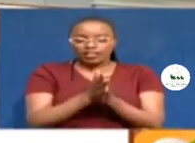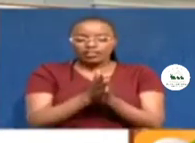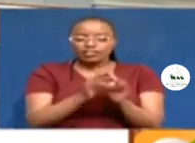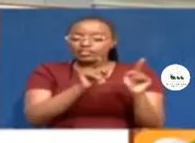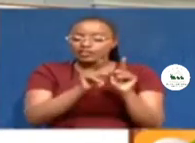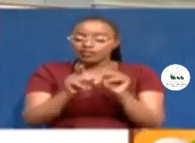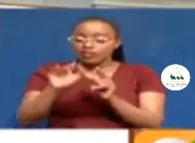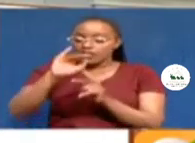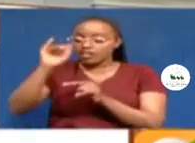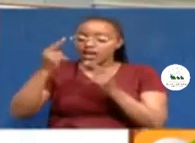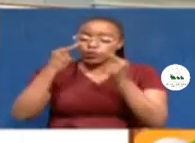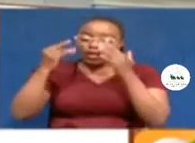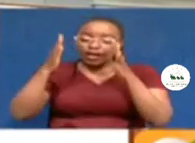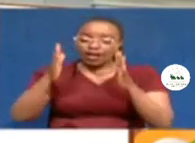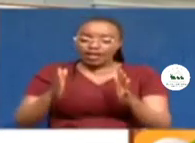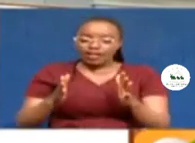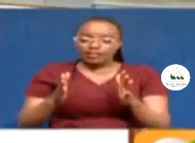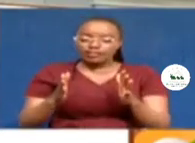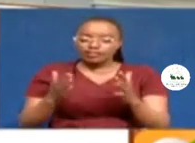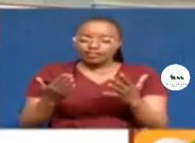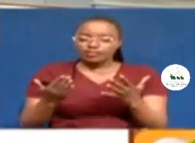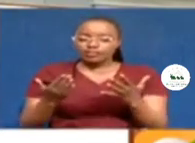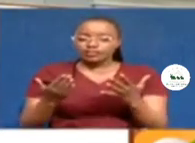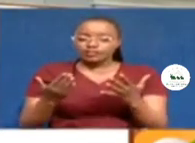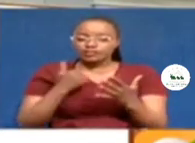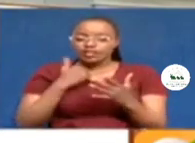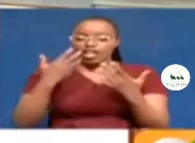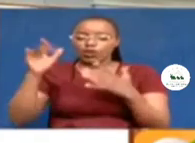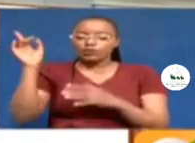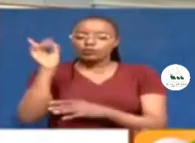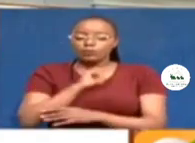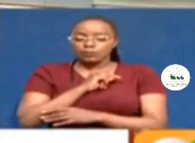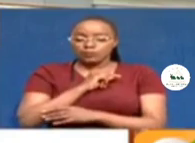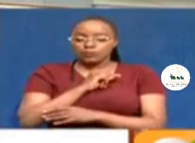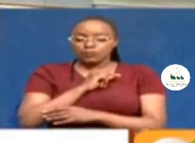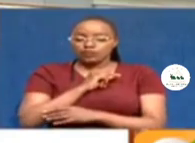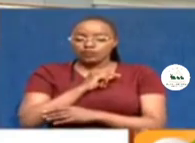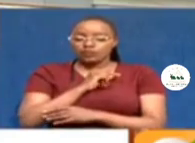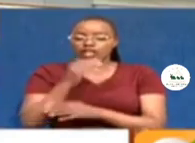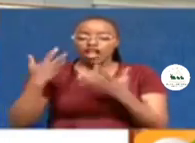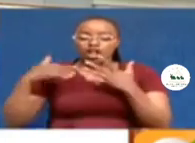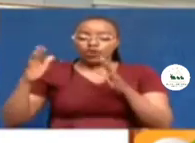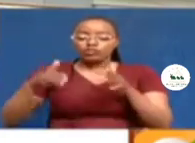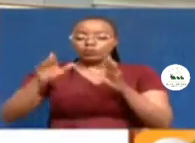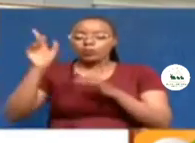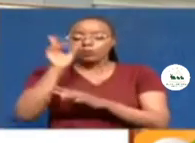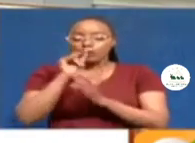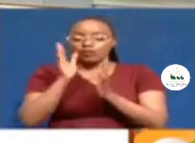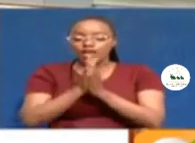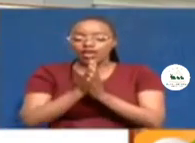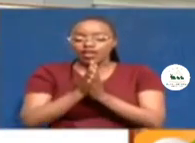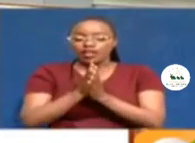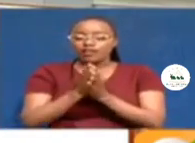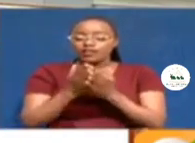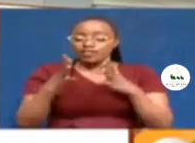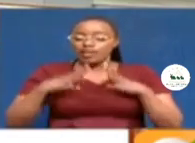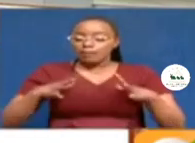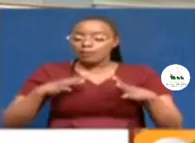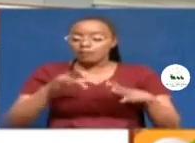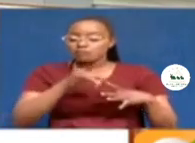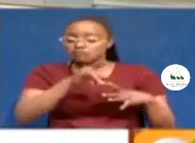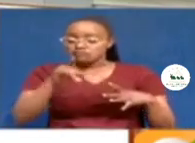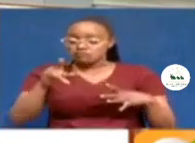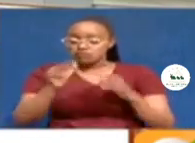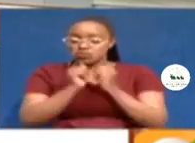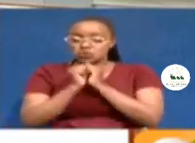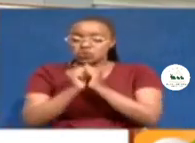by the town criers that they are lost. They have lost direction, and the sheep and the people